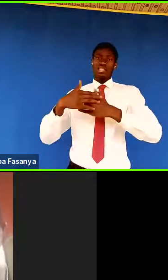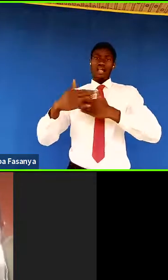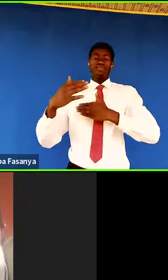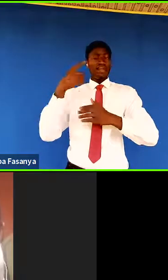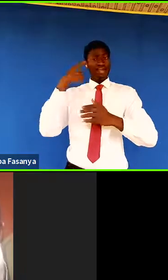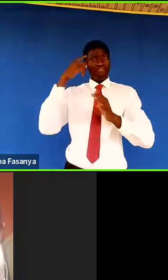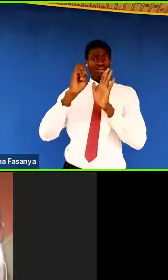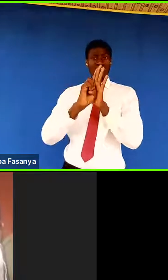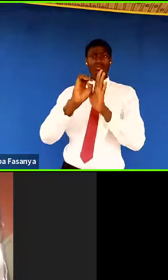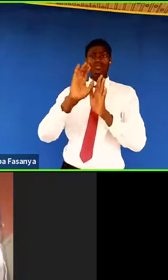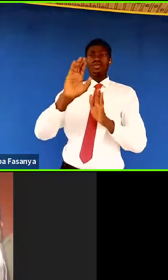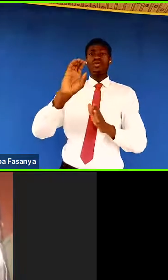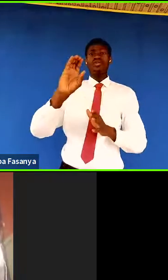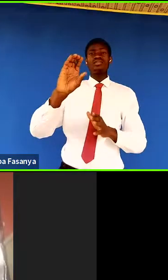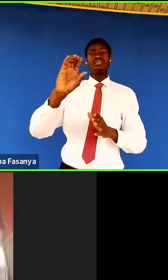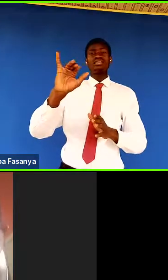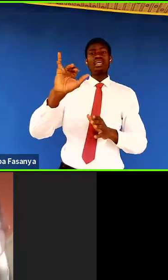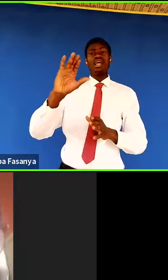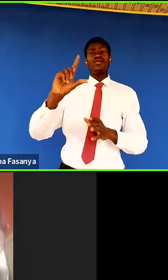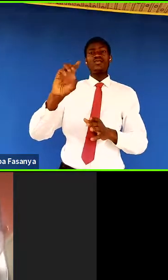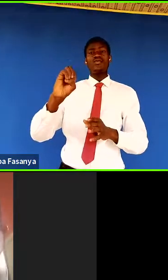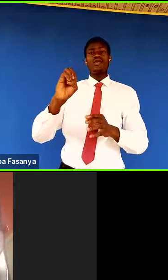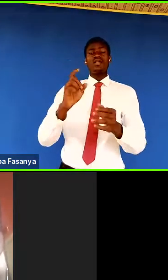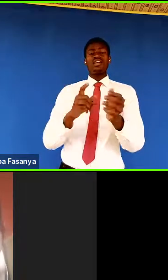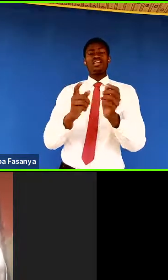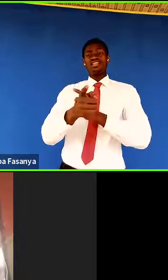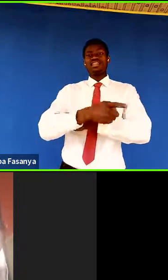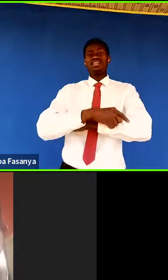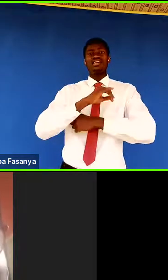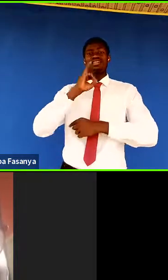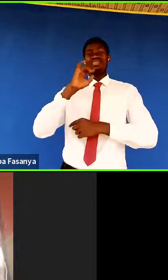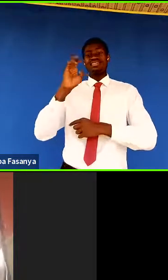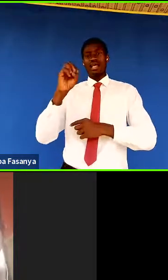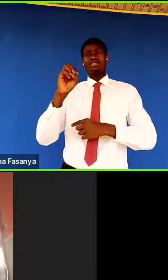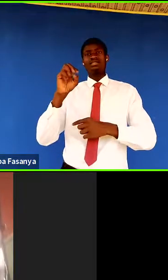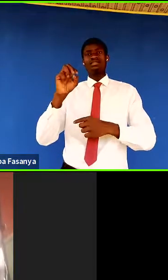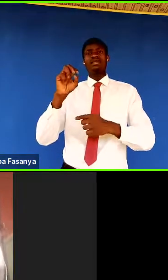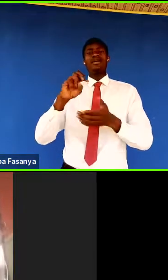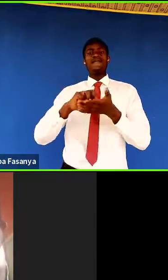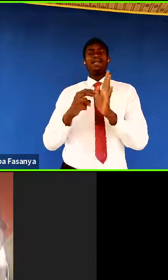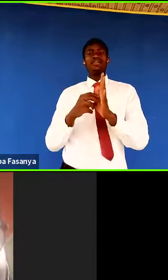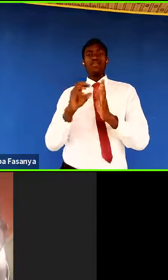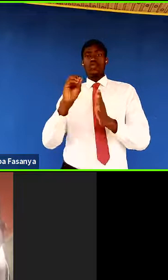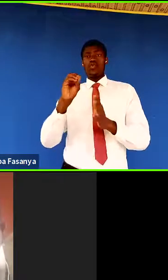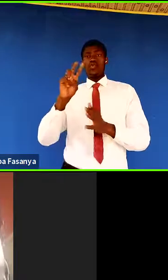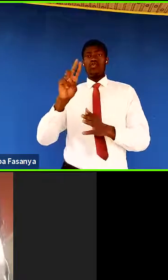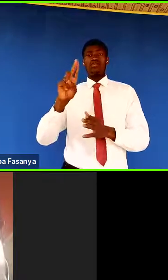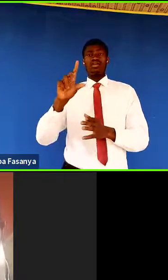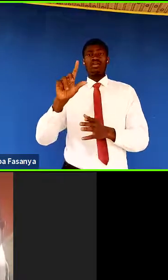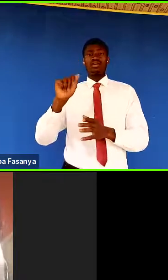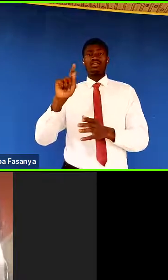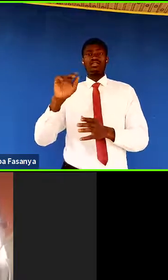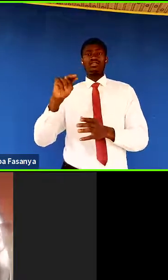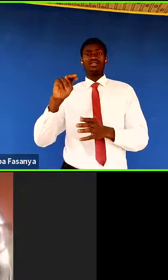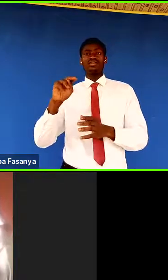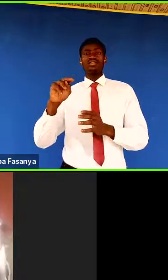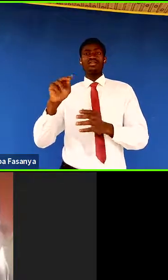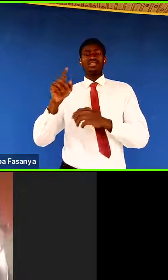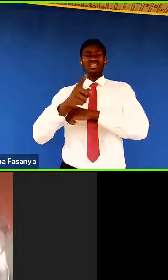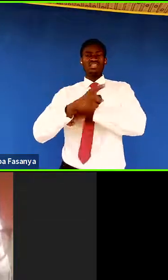then her ovulation period will be around day 16. So she can start trying from around